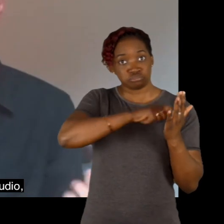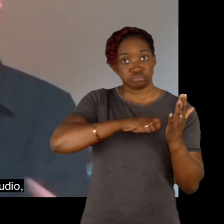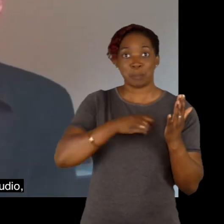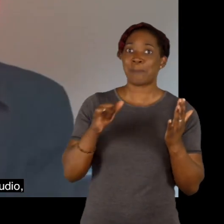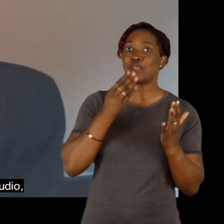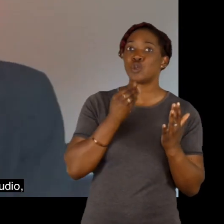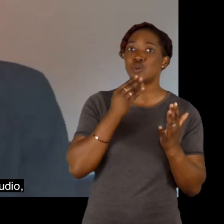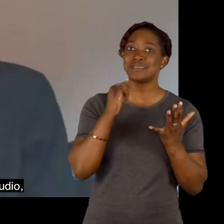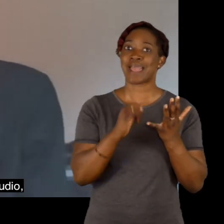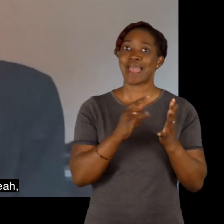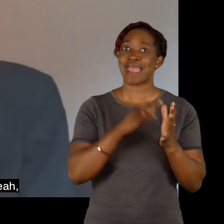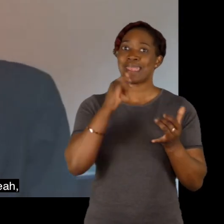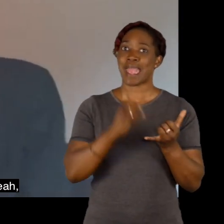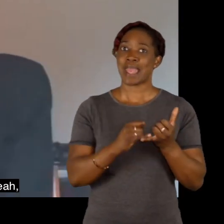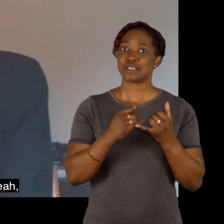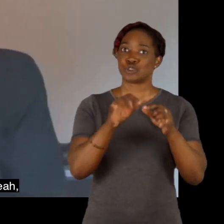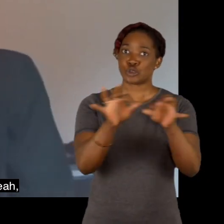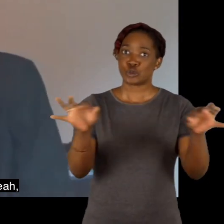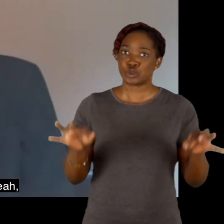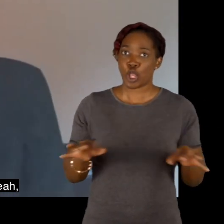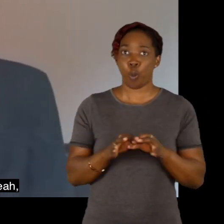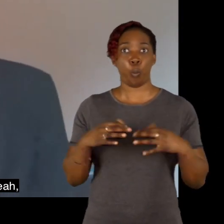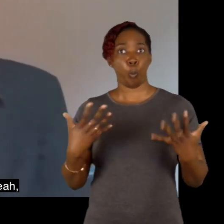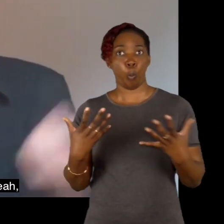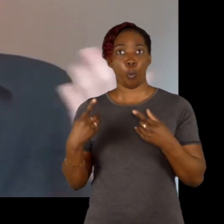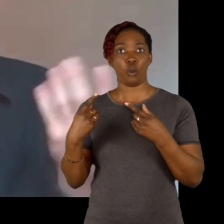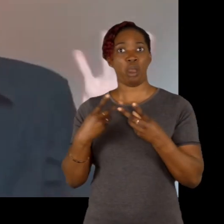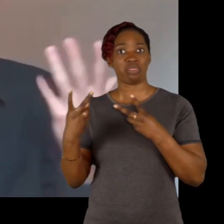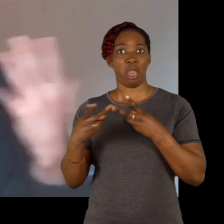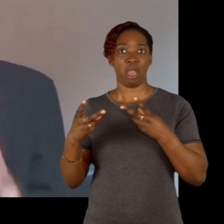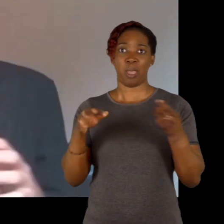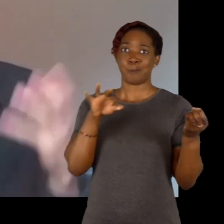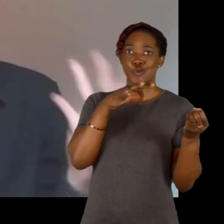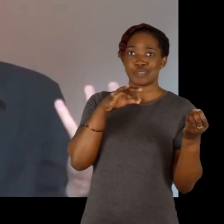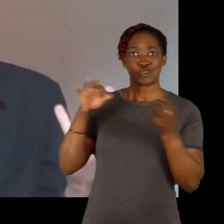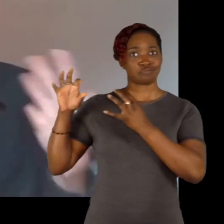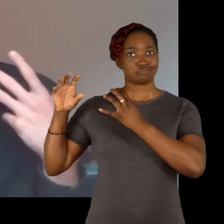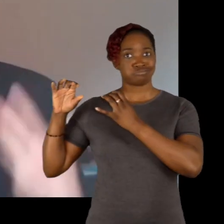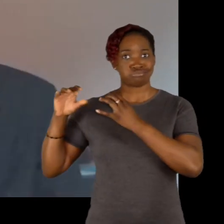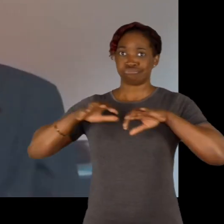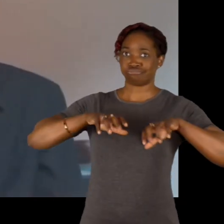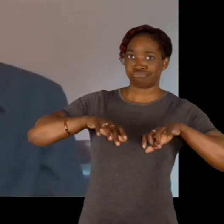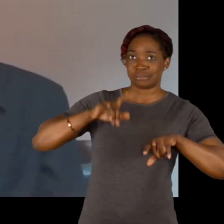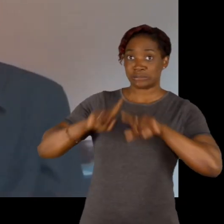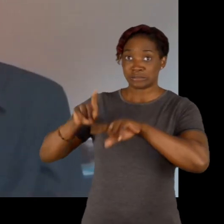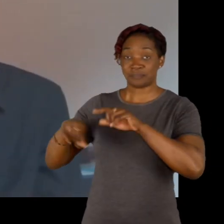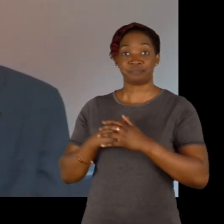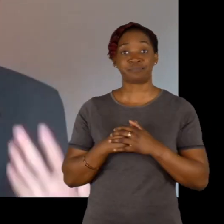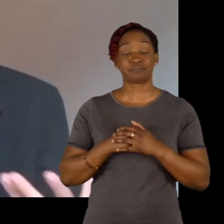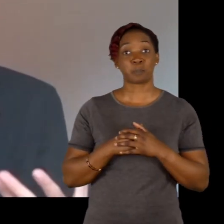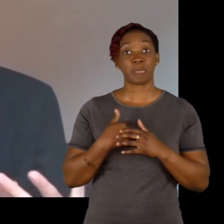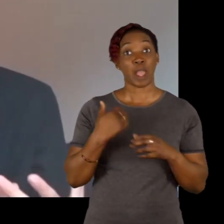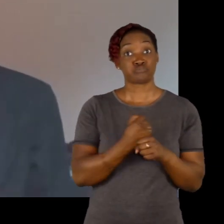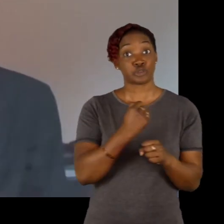to a studio, B, some musicians, and yeah, they might be able to go and record it all for free.